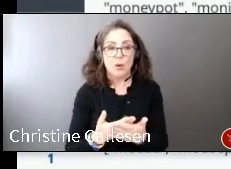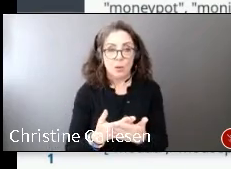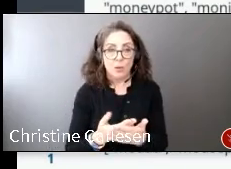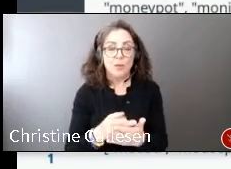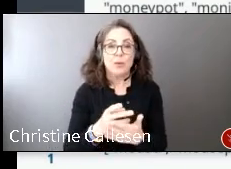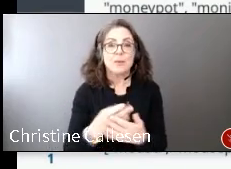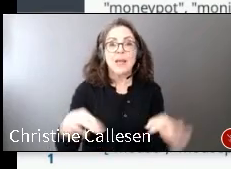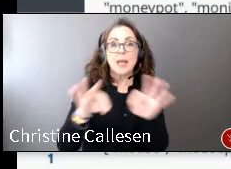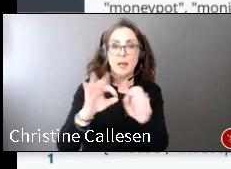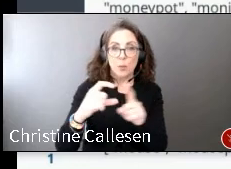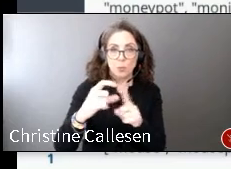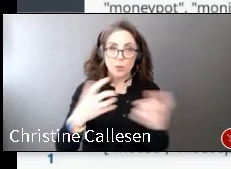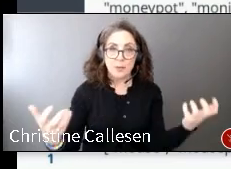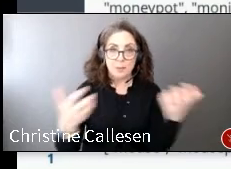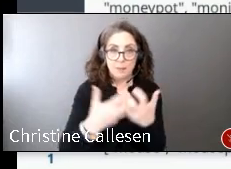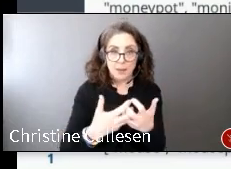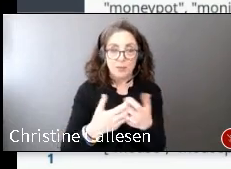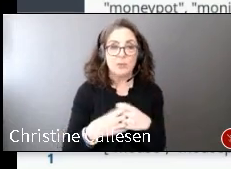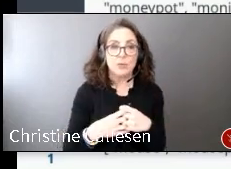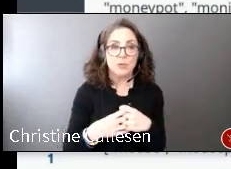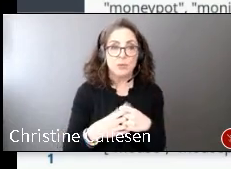keywords that matches this query